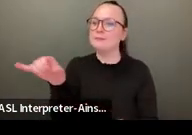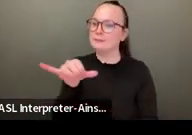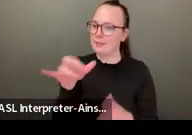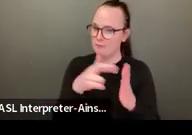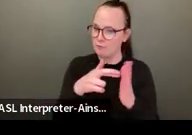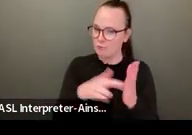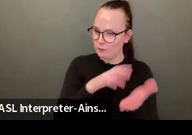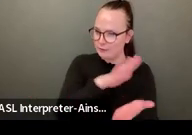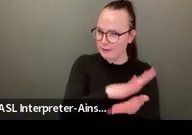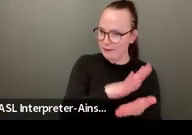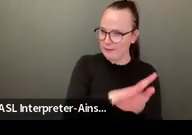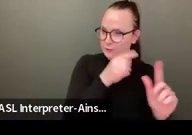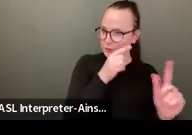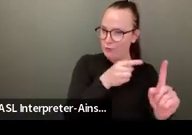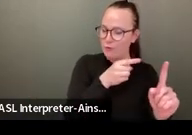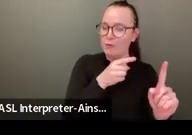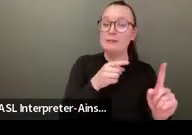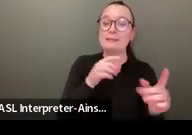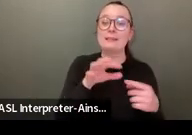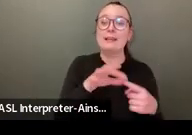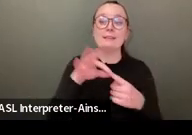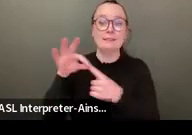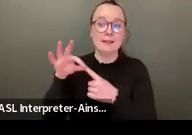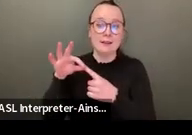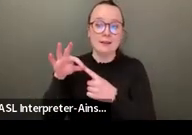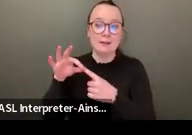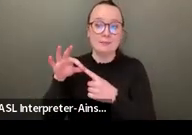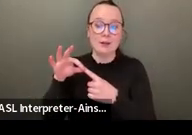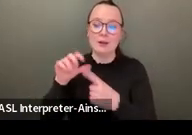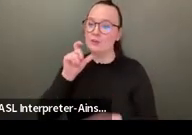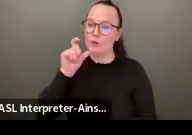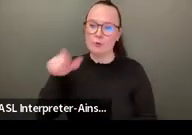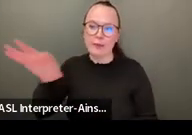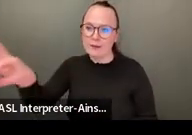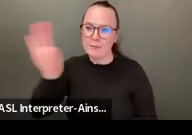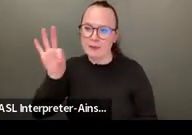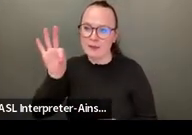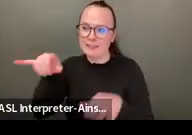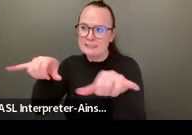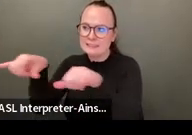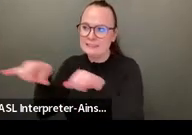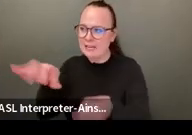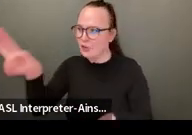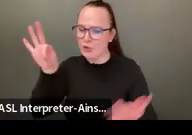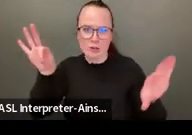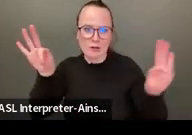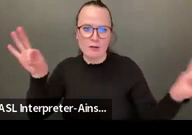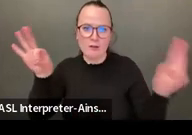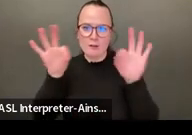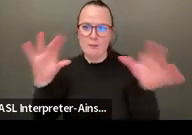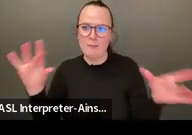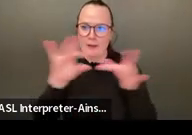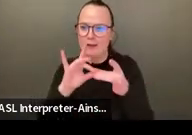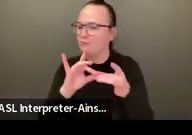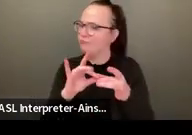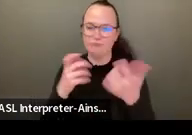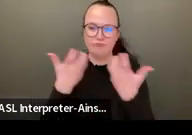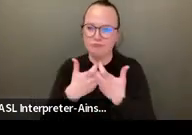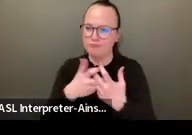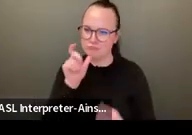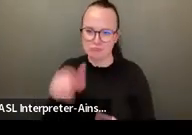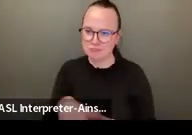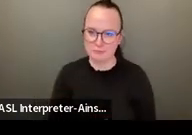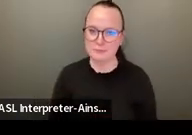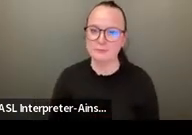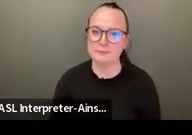except you don't have to align them to standards. You don't need a citation for functional goals.